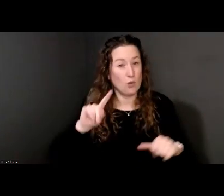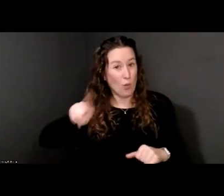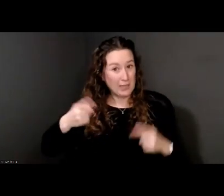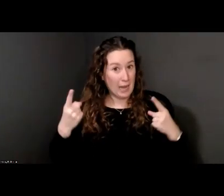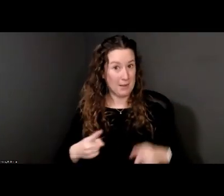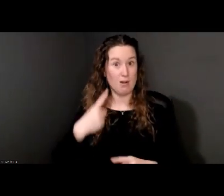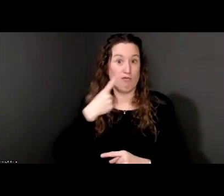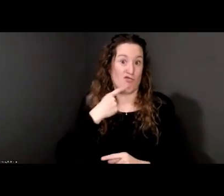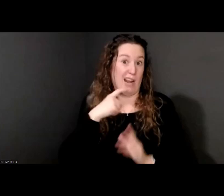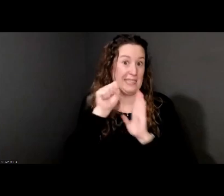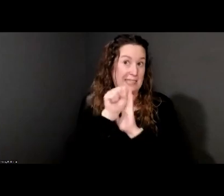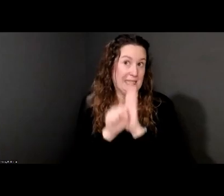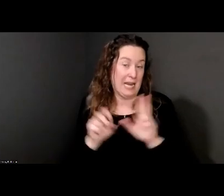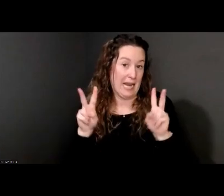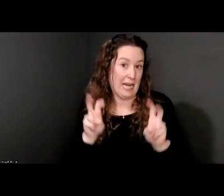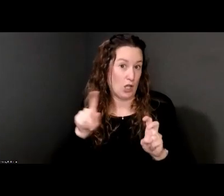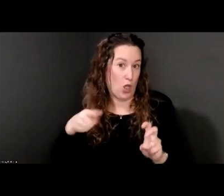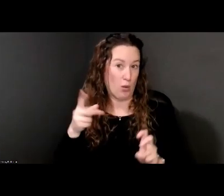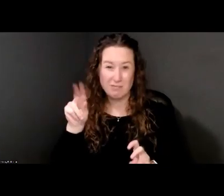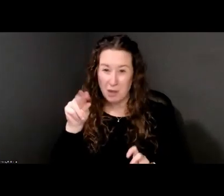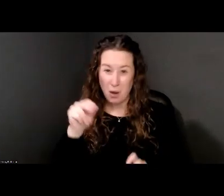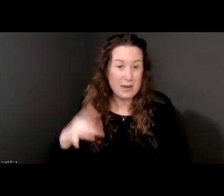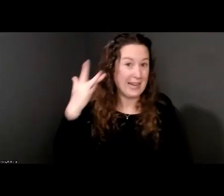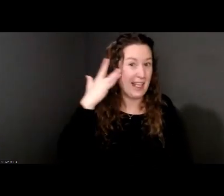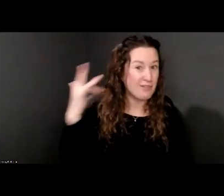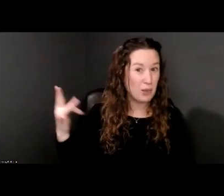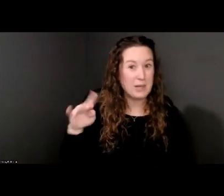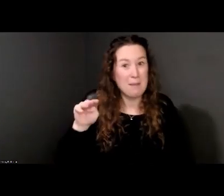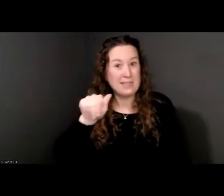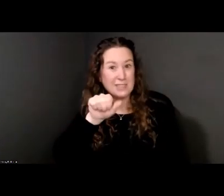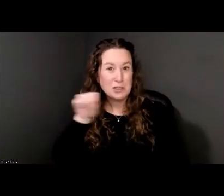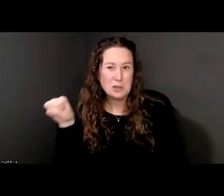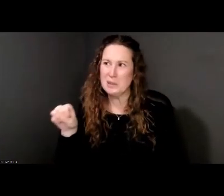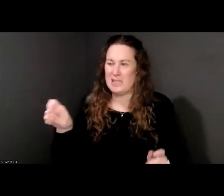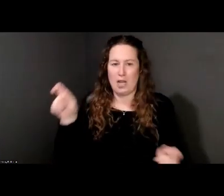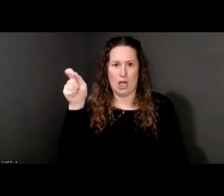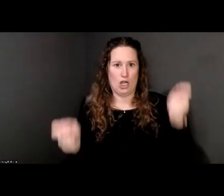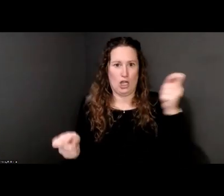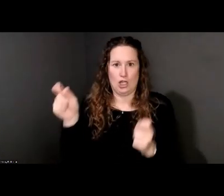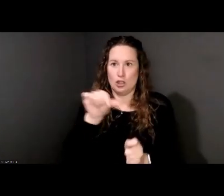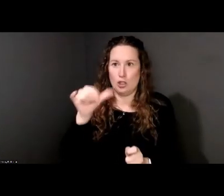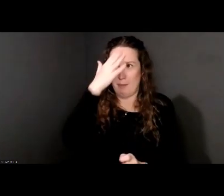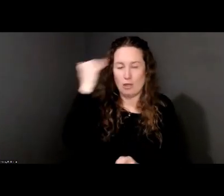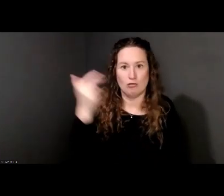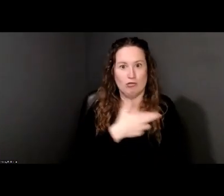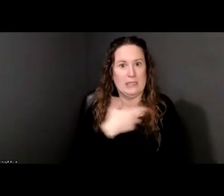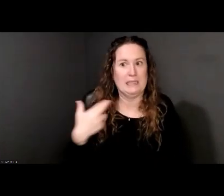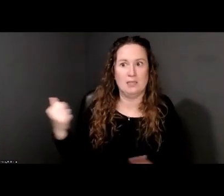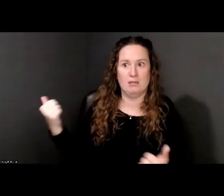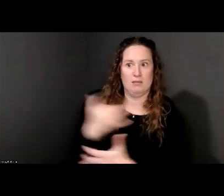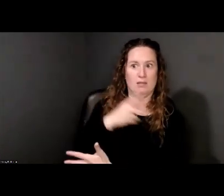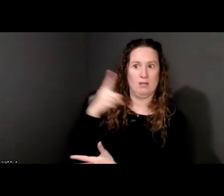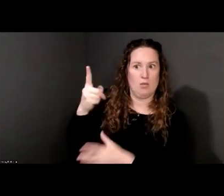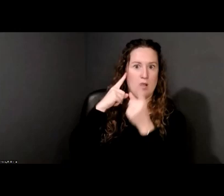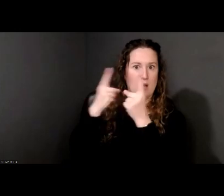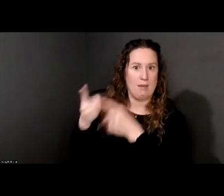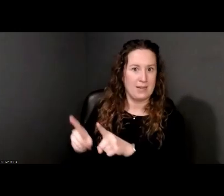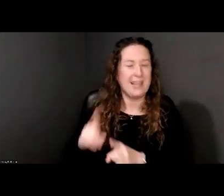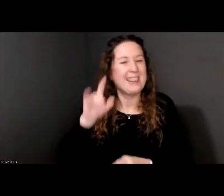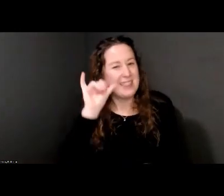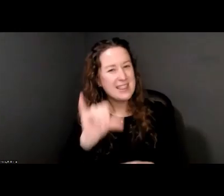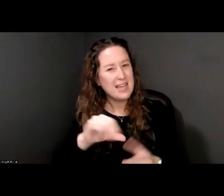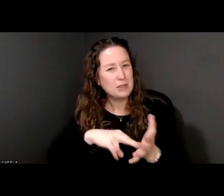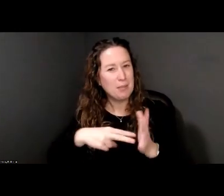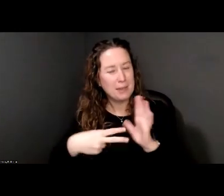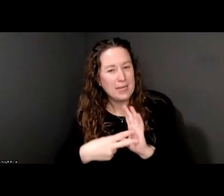in places like California or Massachusetts are making these shifts due to the risk as well. And this is what we mean when we say